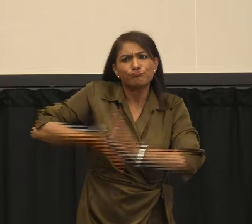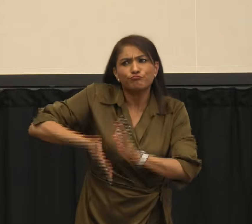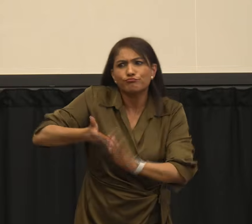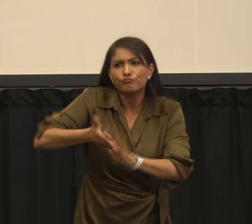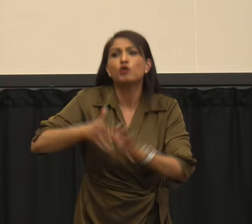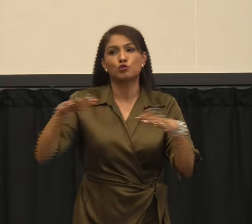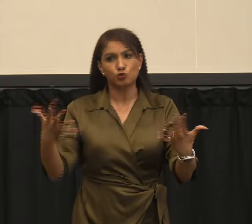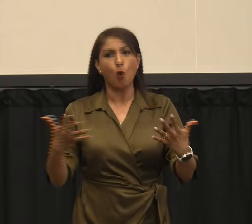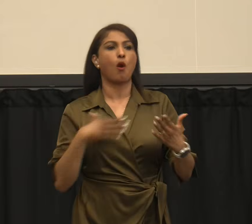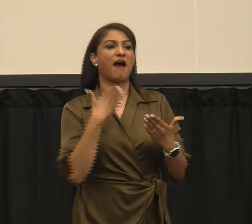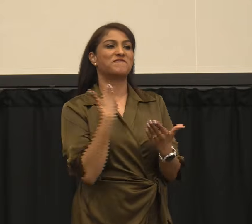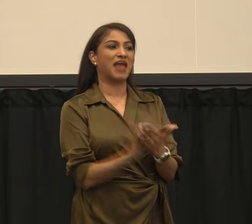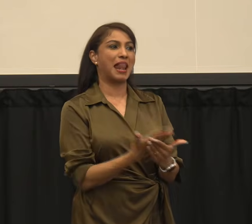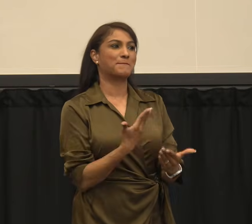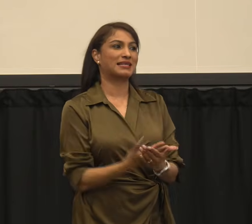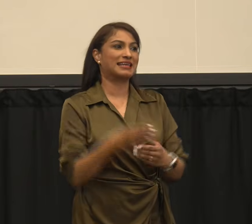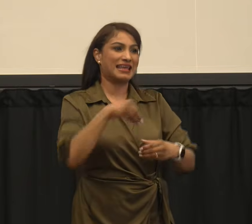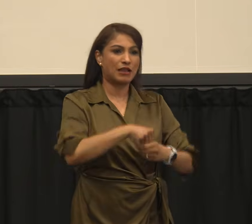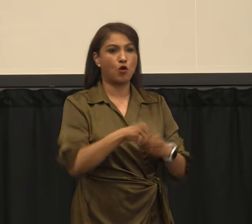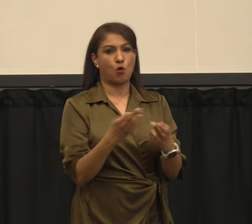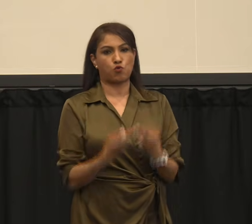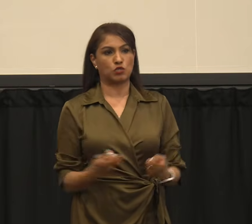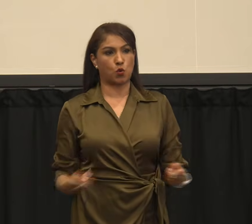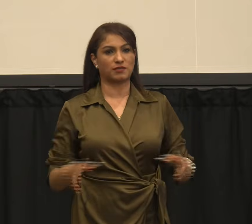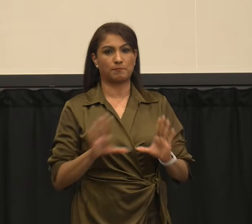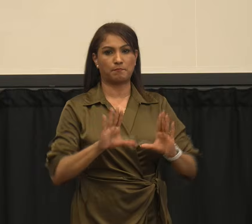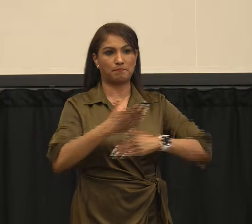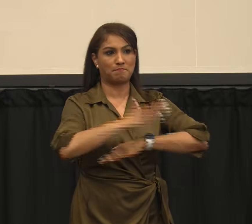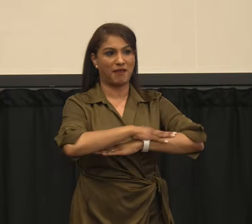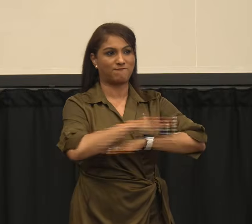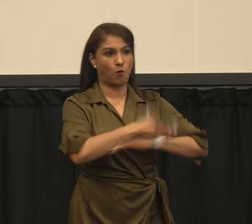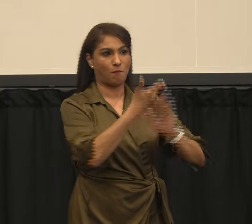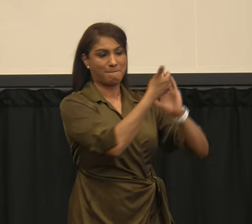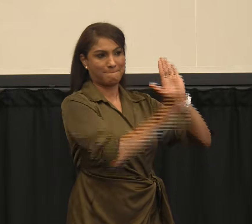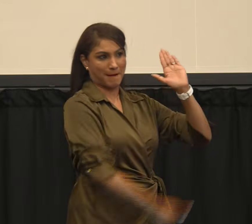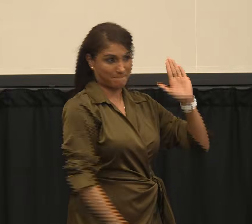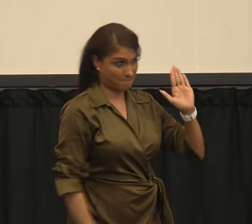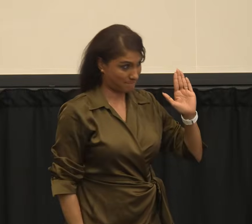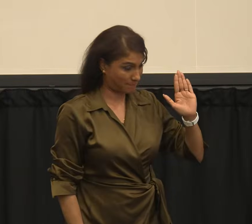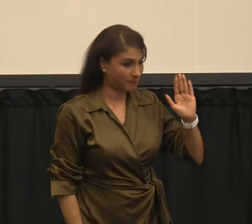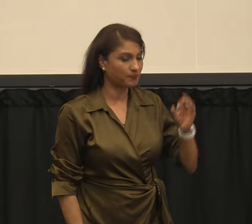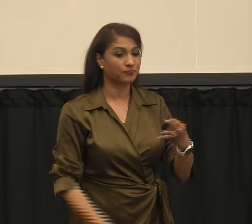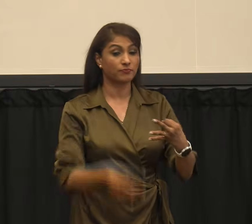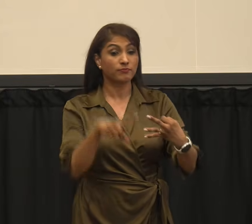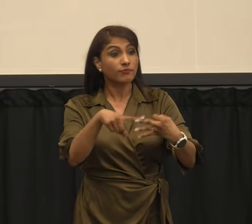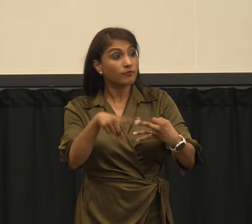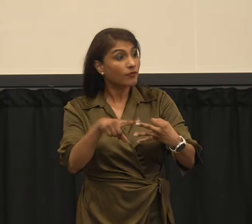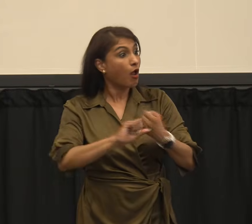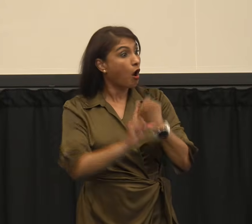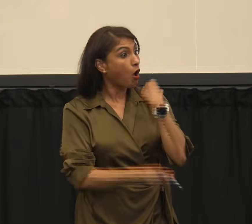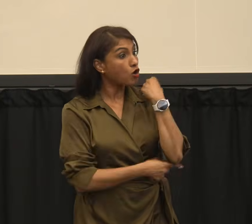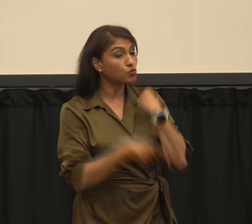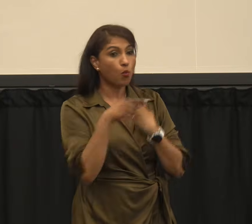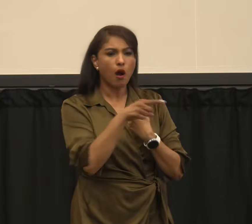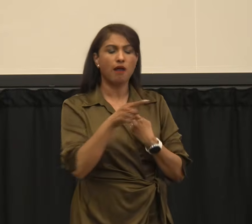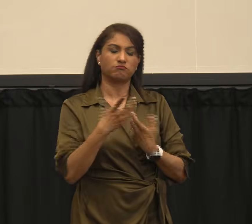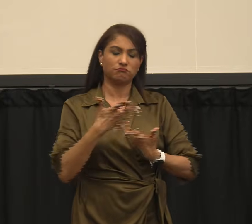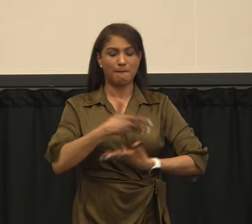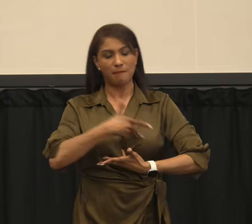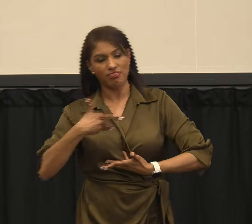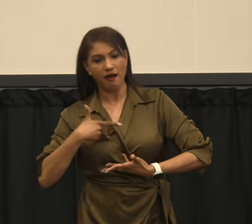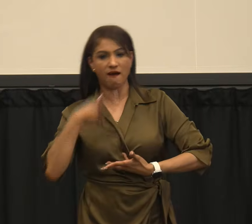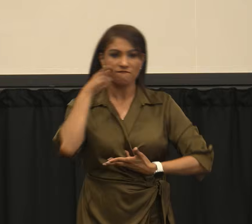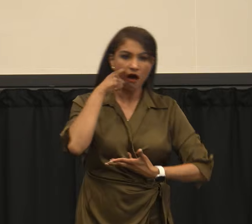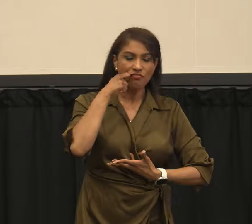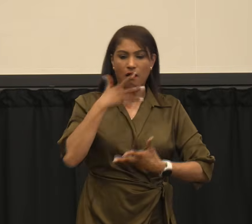that works for you. So we understand that different organizations, institutions have worked very hard to establish the resources that they have already, that